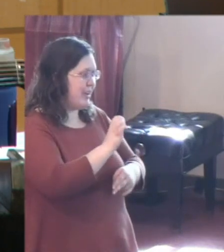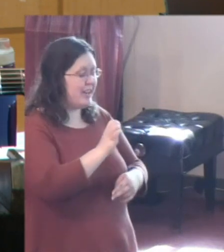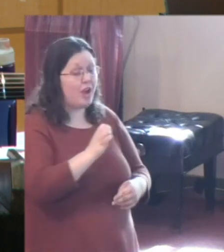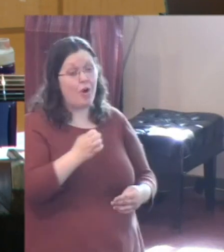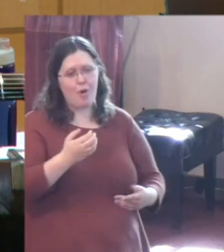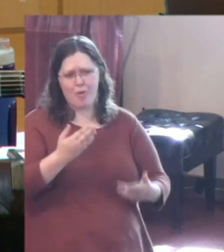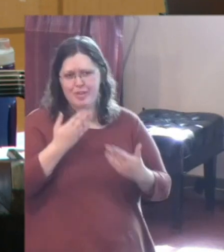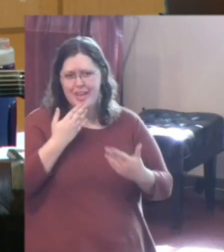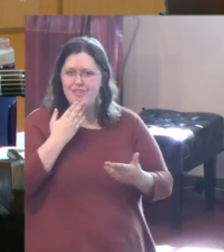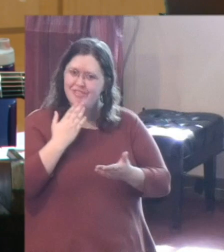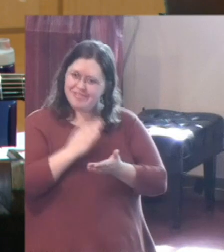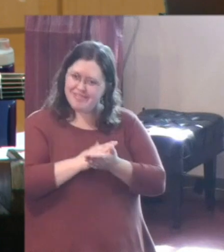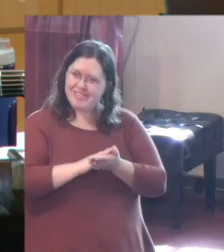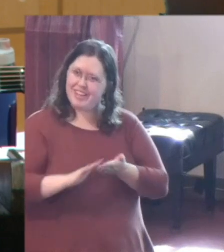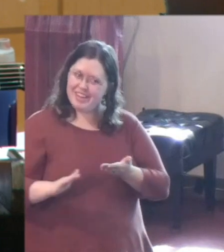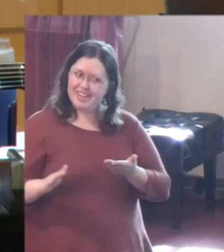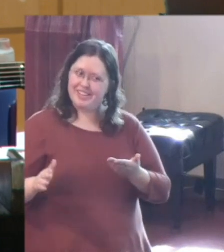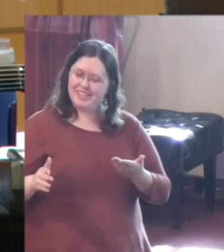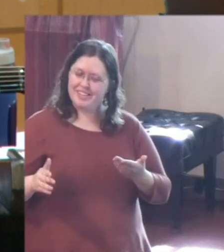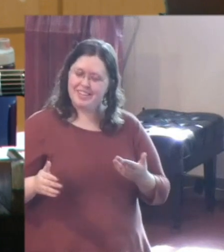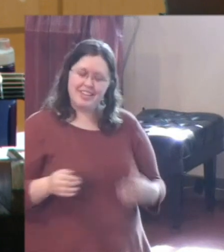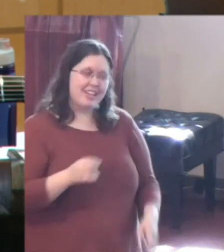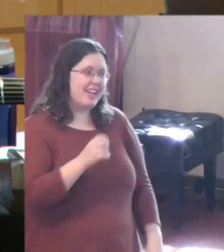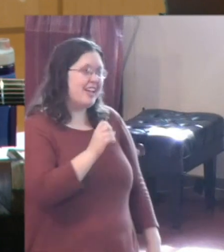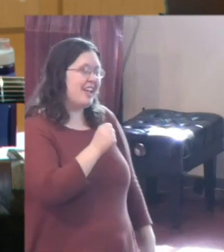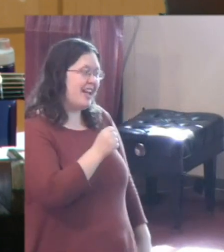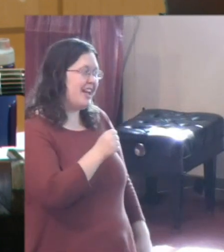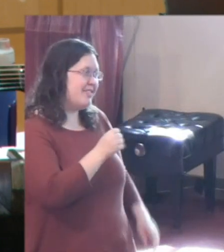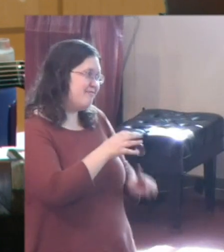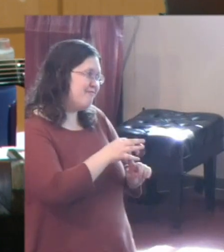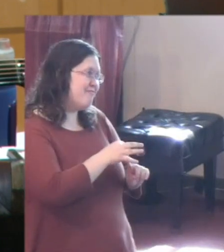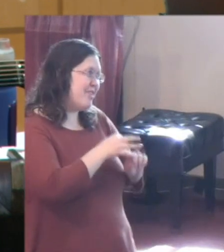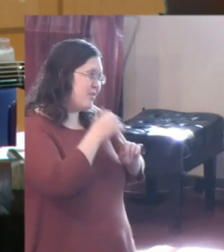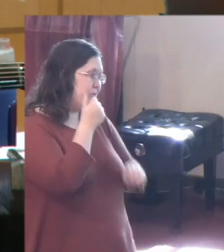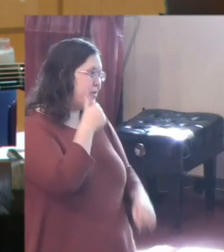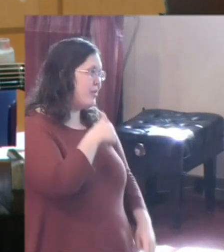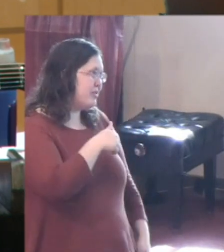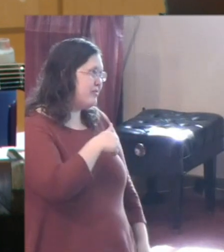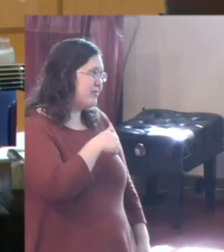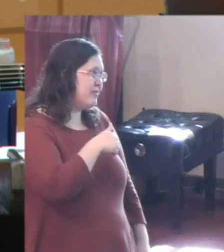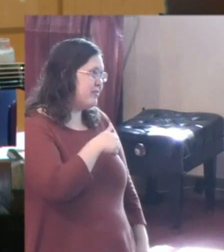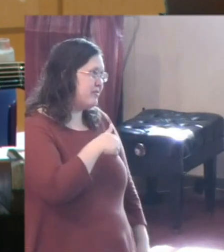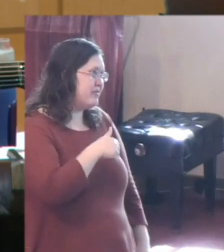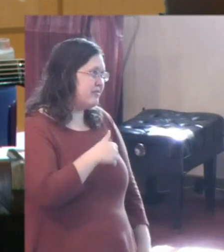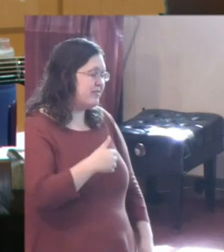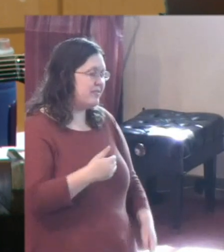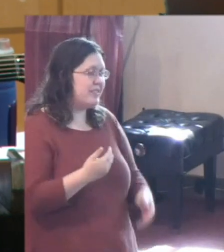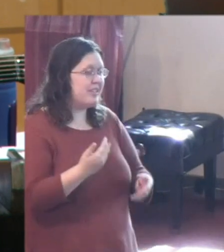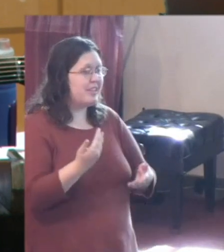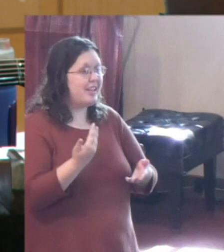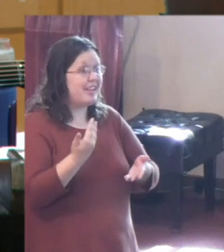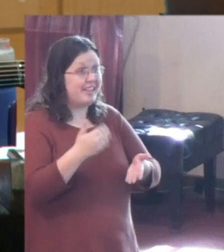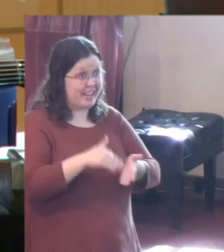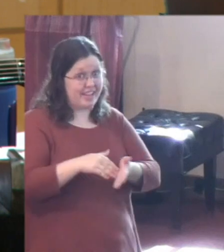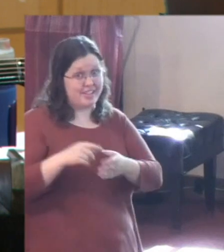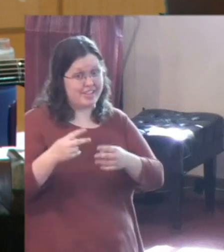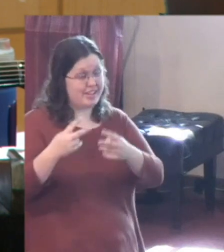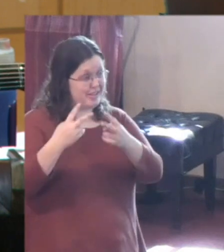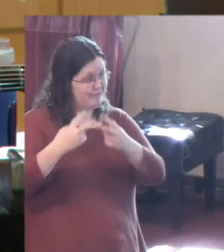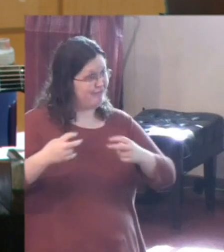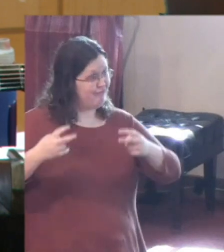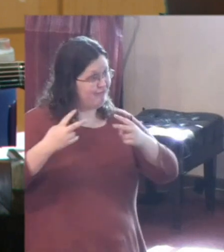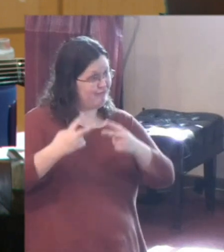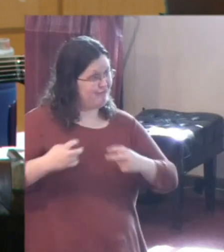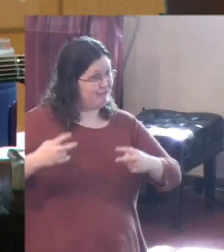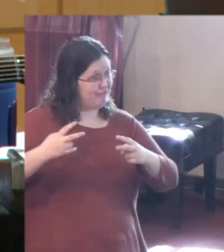That's quite a compliment. Yeah, she's a special little girl. Again, Marilyn studies me.